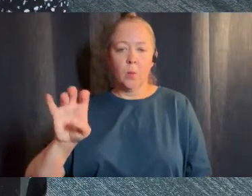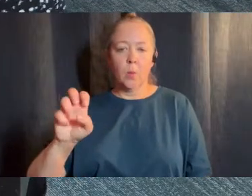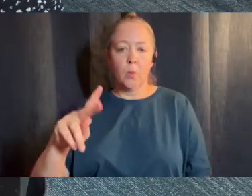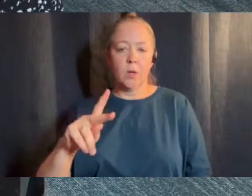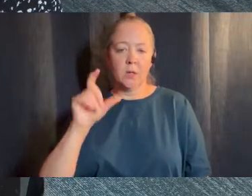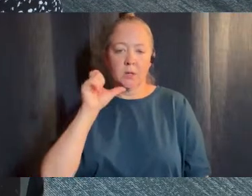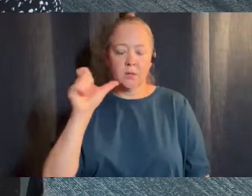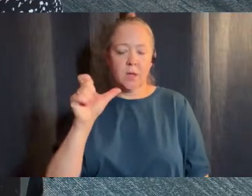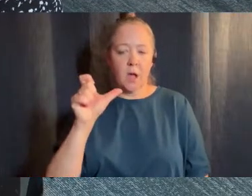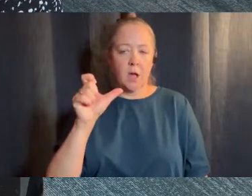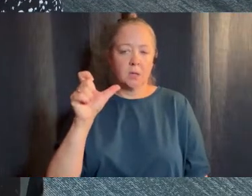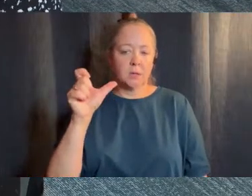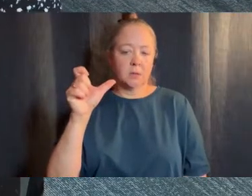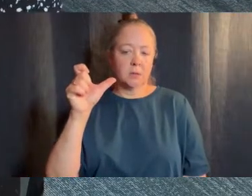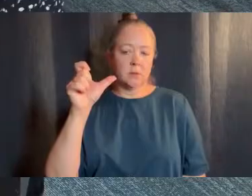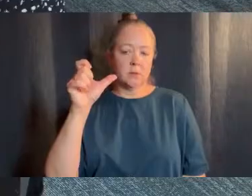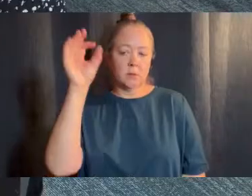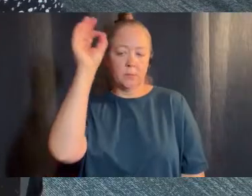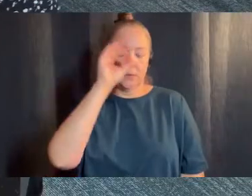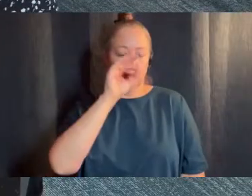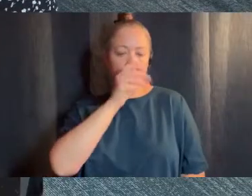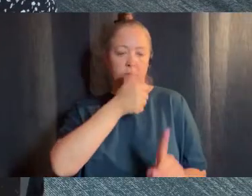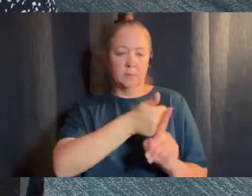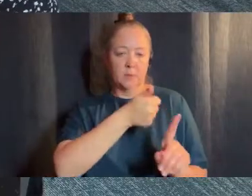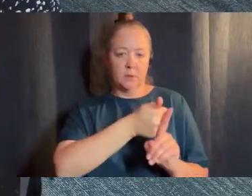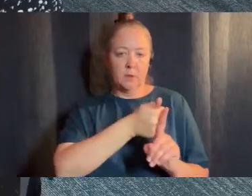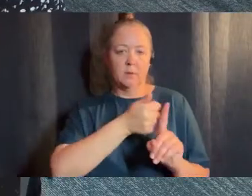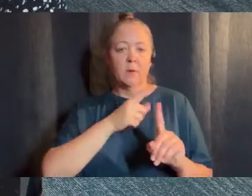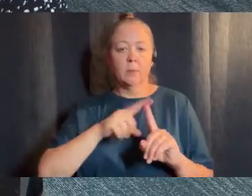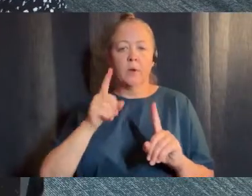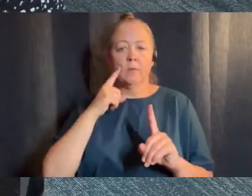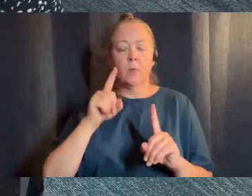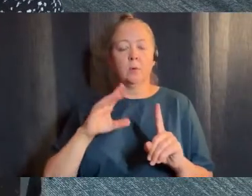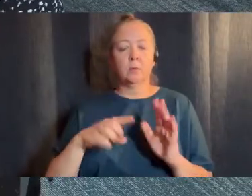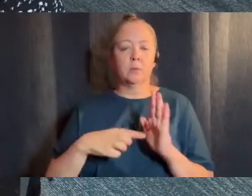of people come up to him and say they're very concerned about the budget